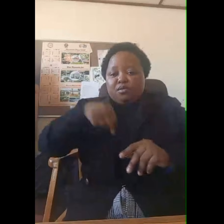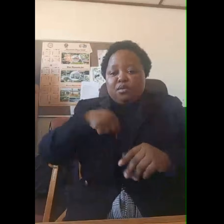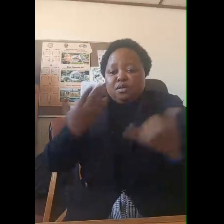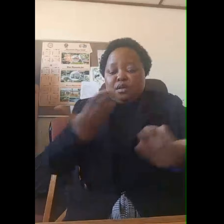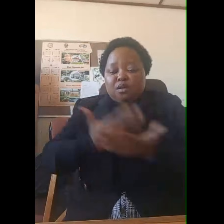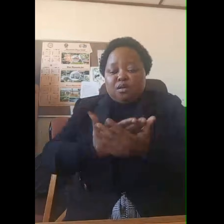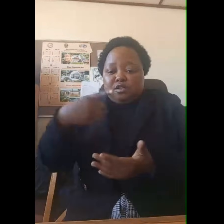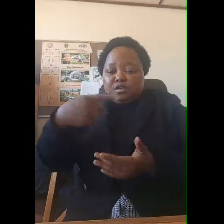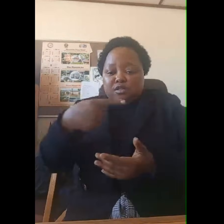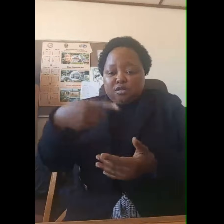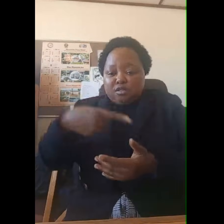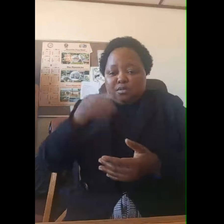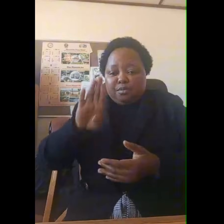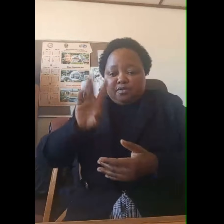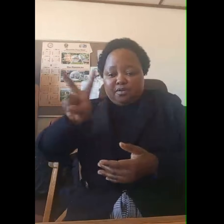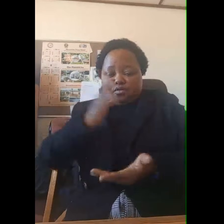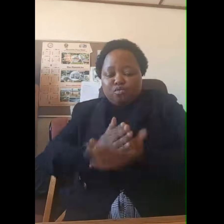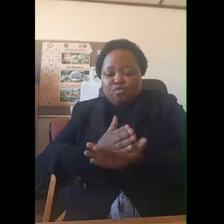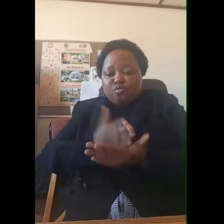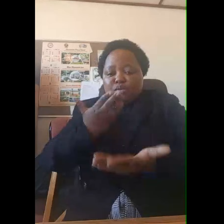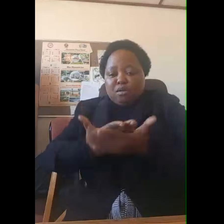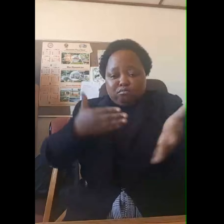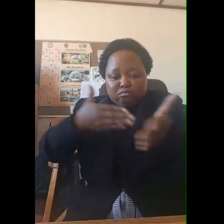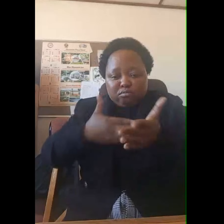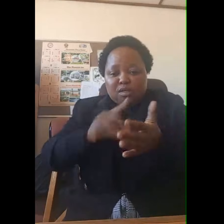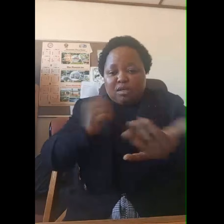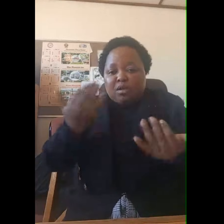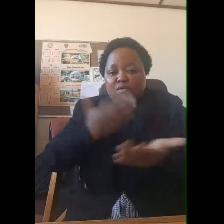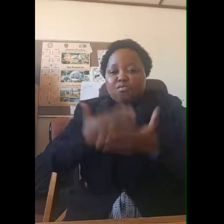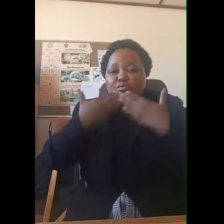the collaboration of every stakeholder in fighting GBV.